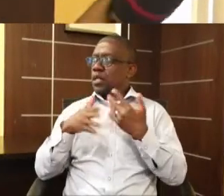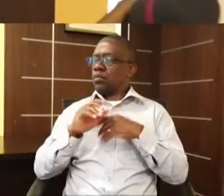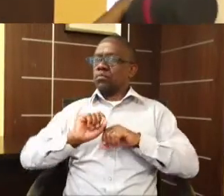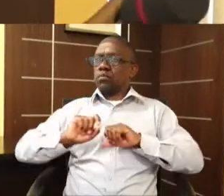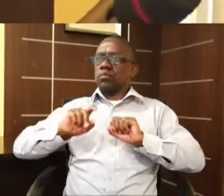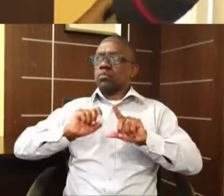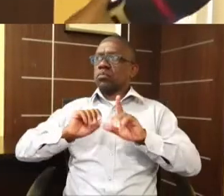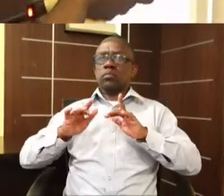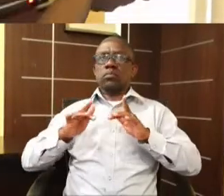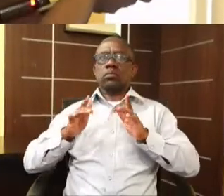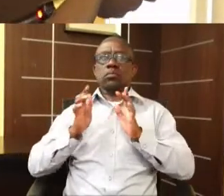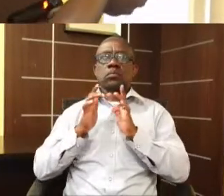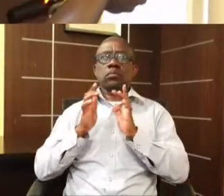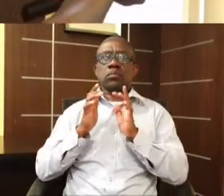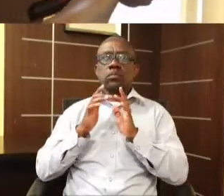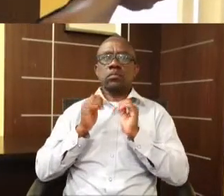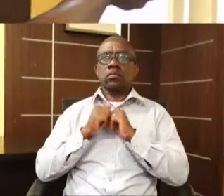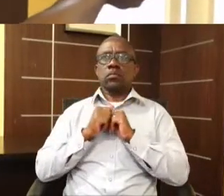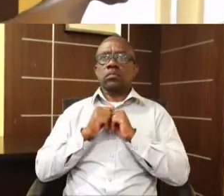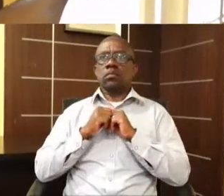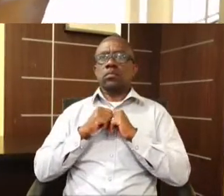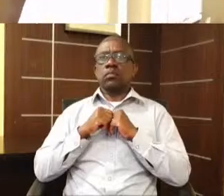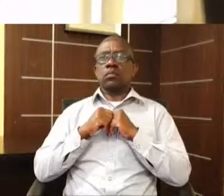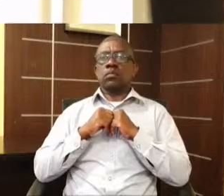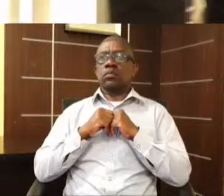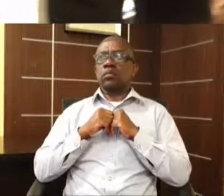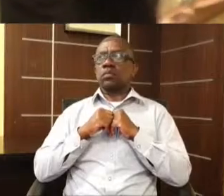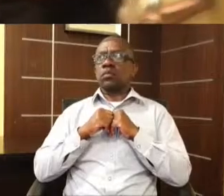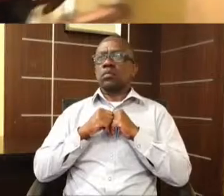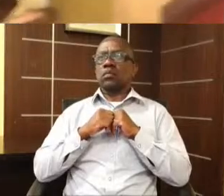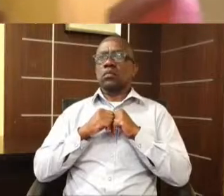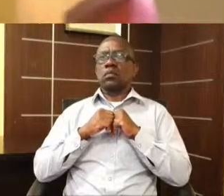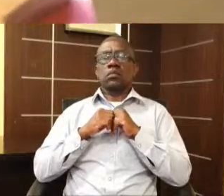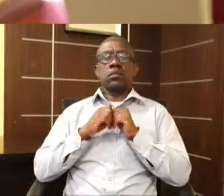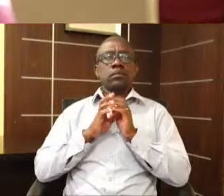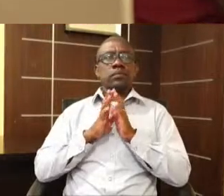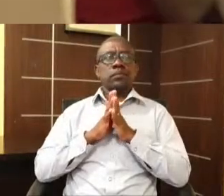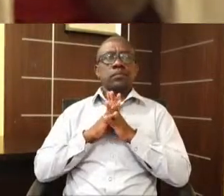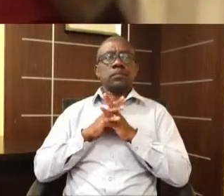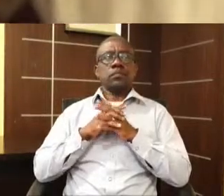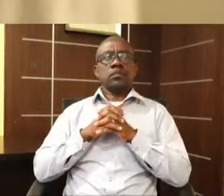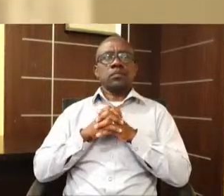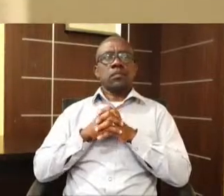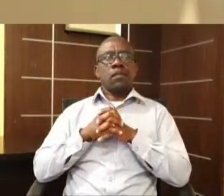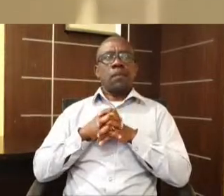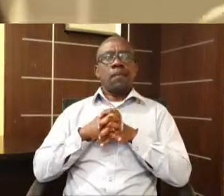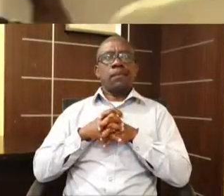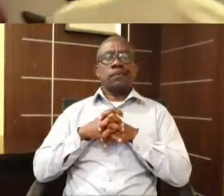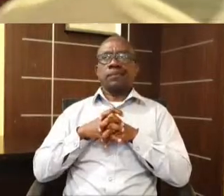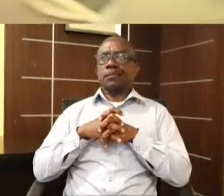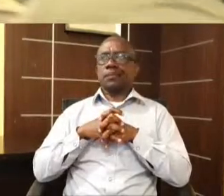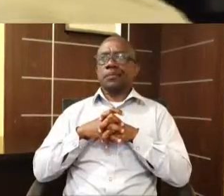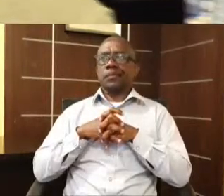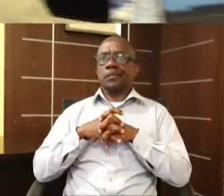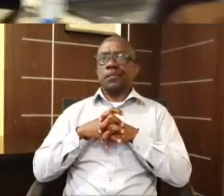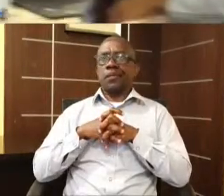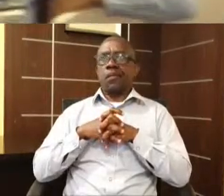With that clarification, I need it. You have a question there?